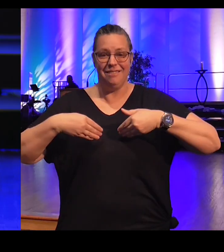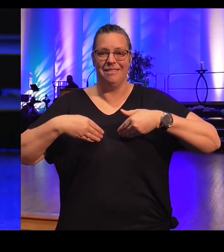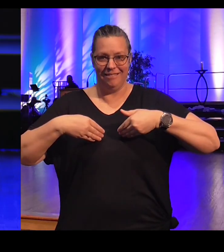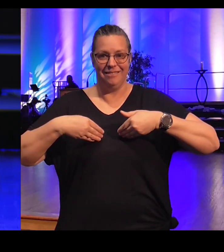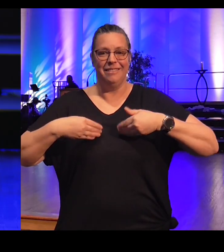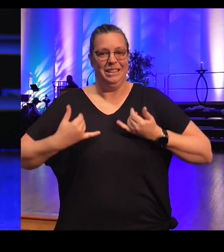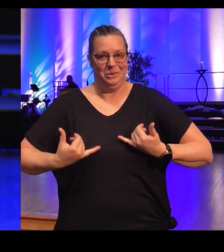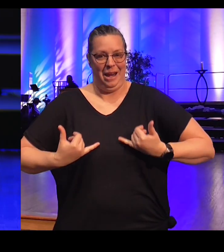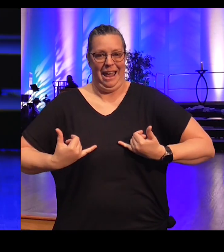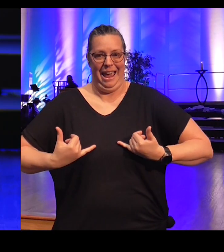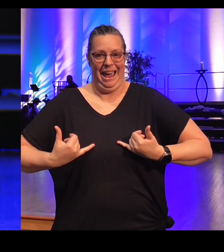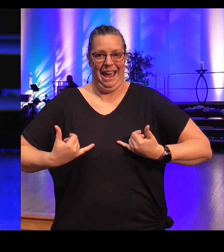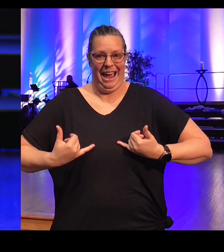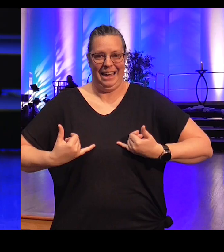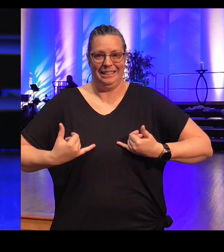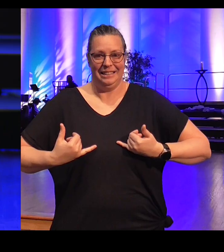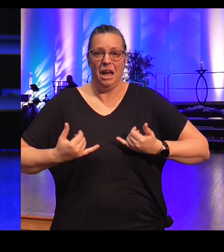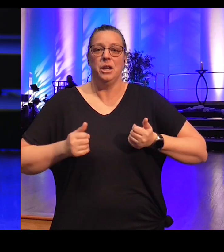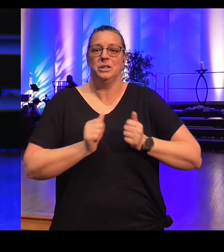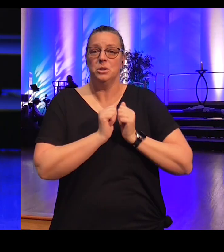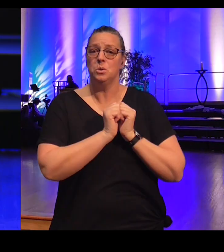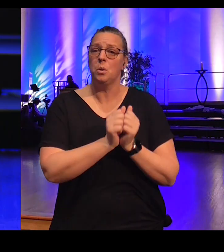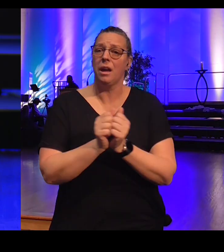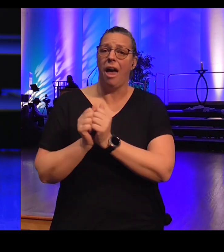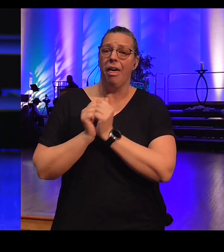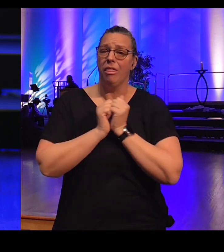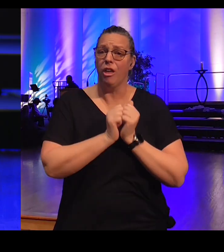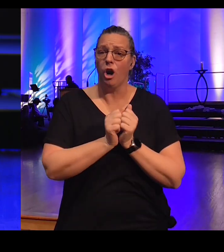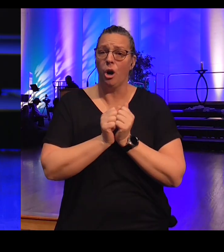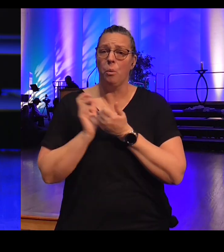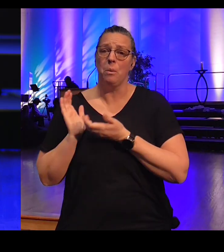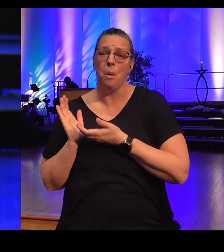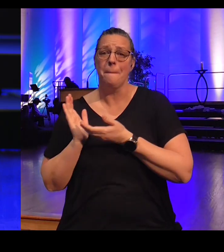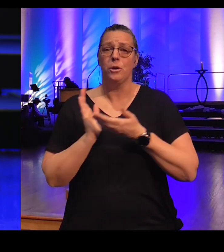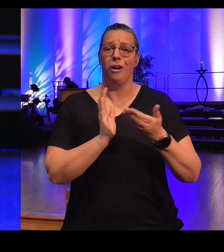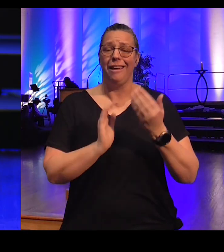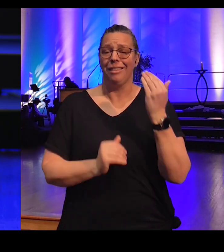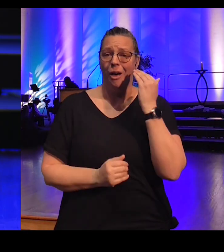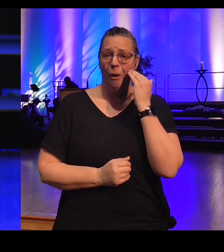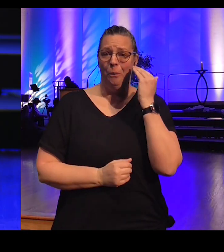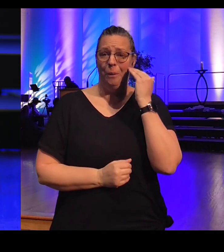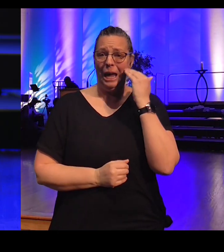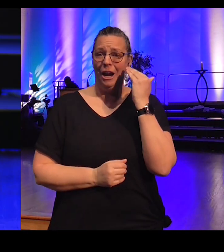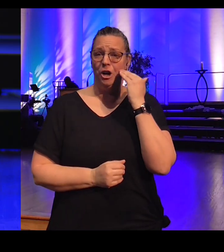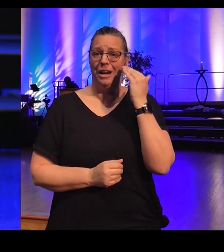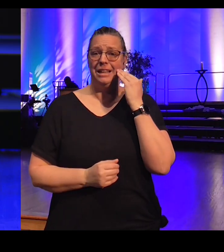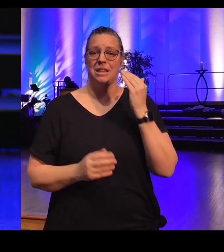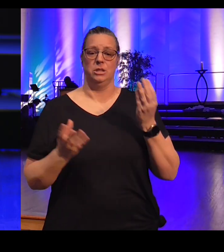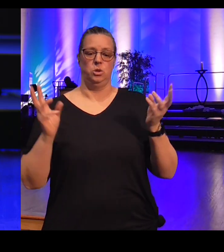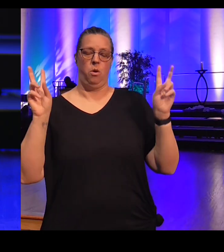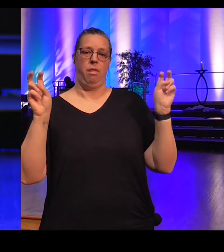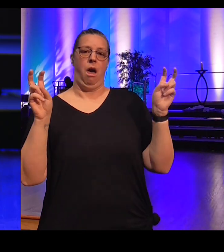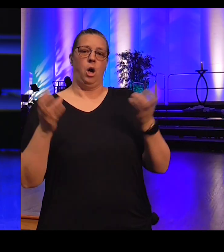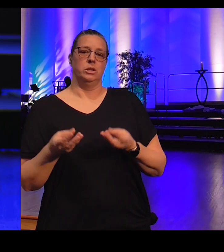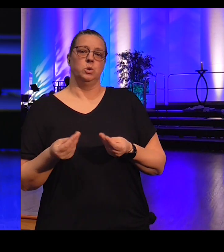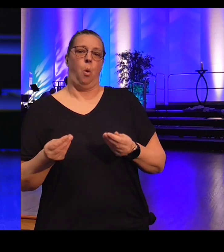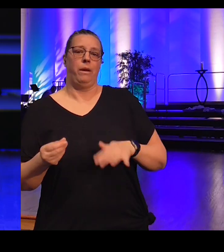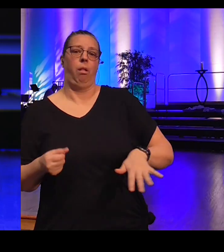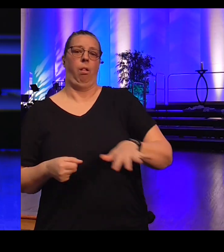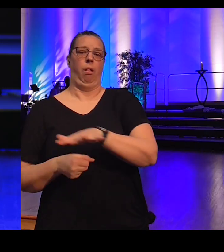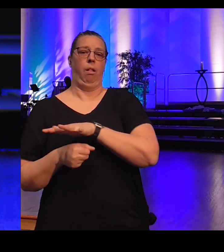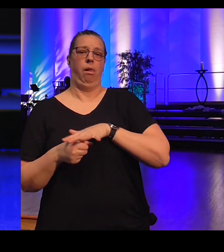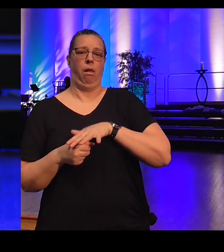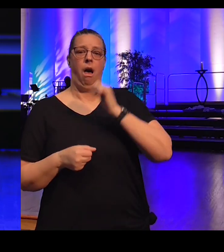awareness together and to carry that awareness into the soil of our everyday